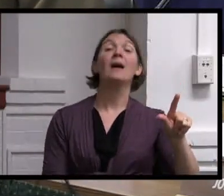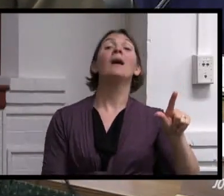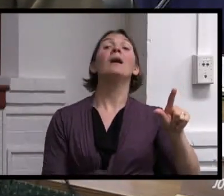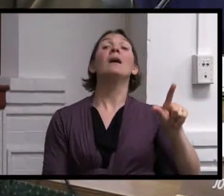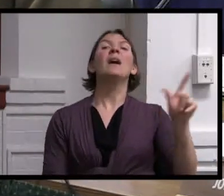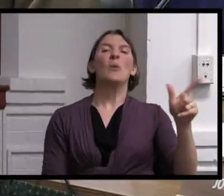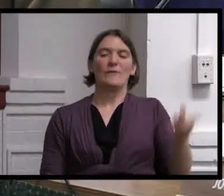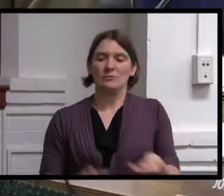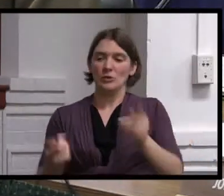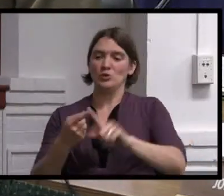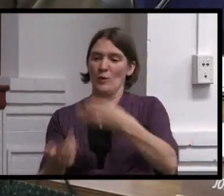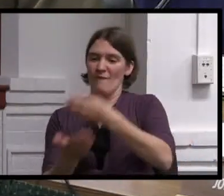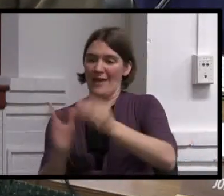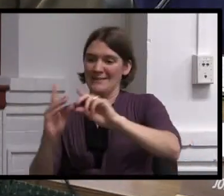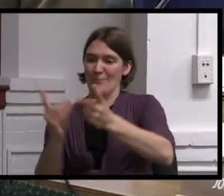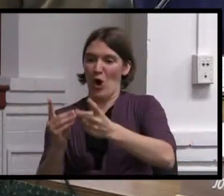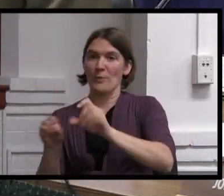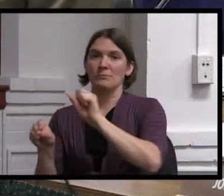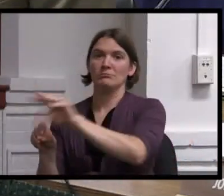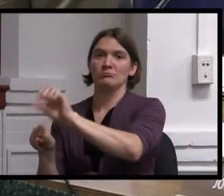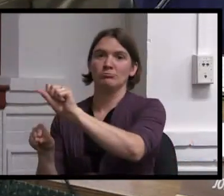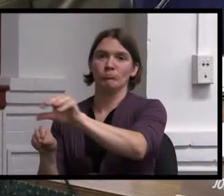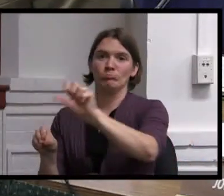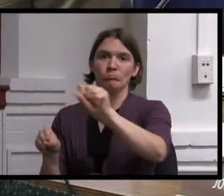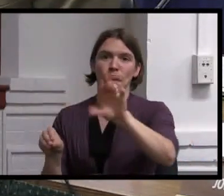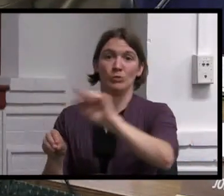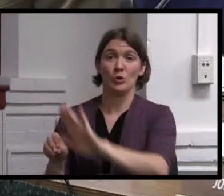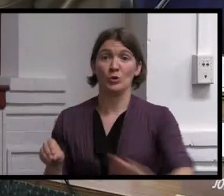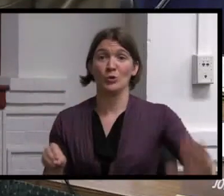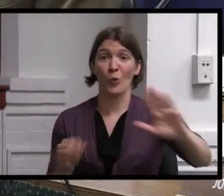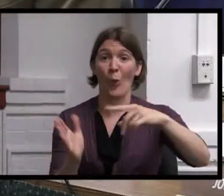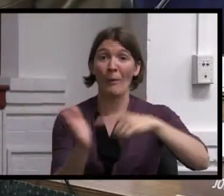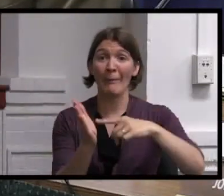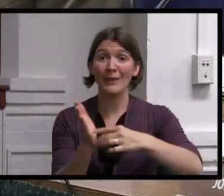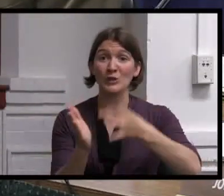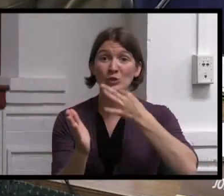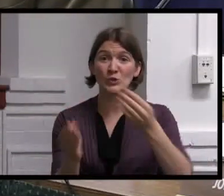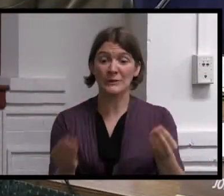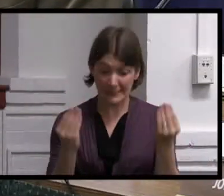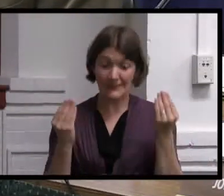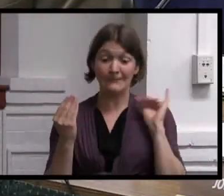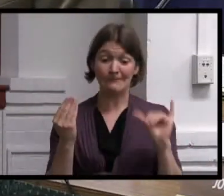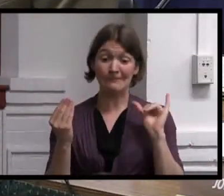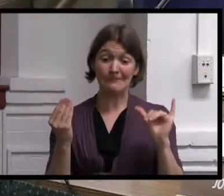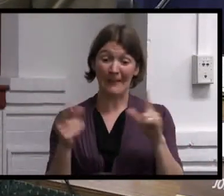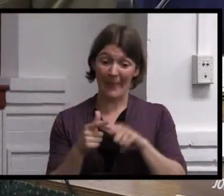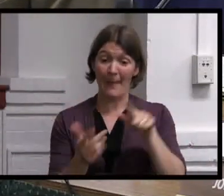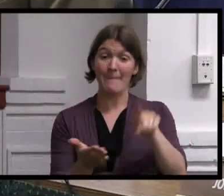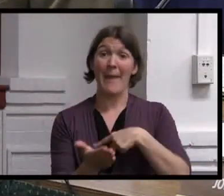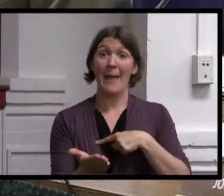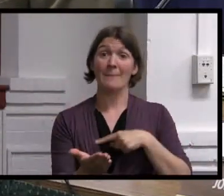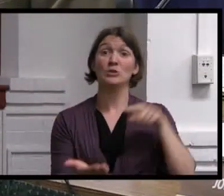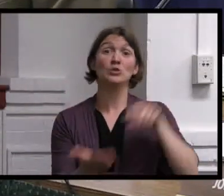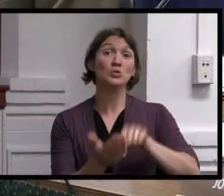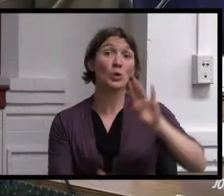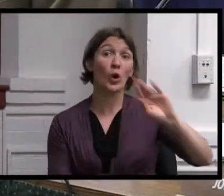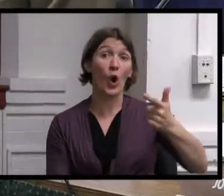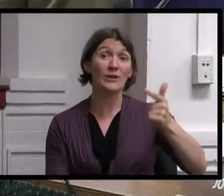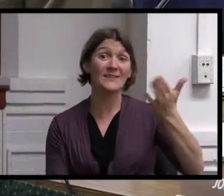and the finance department gets very busy with shooting those bills out over the next few days so that we can receive the first round of payments on August 15th.